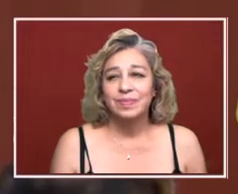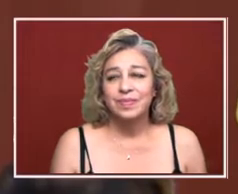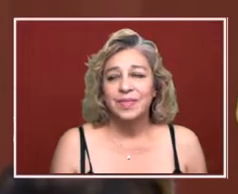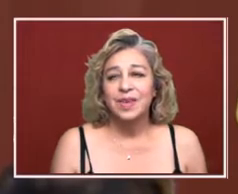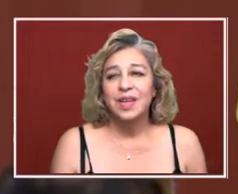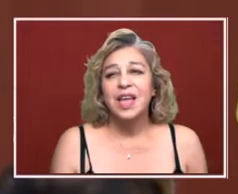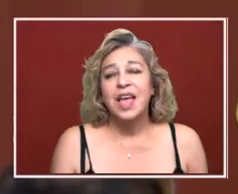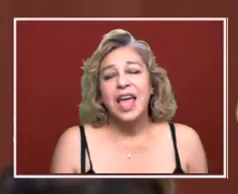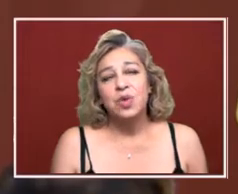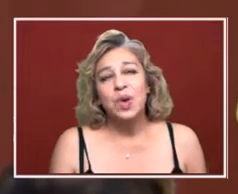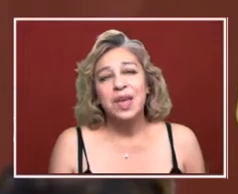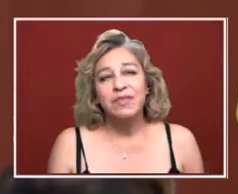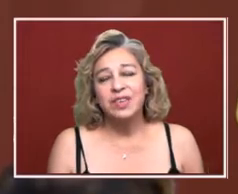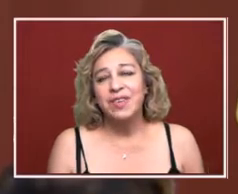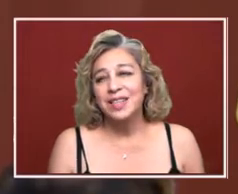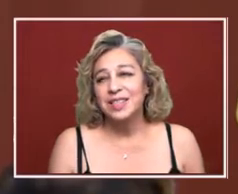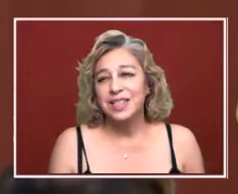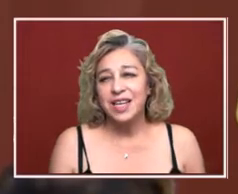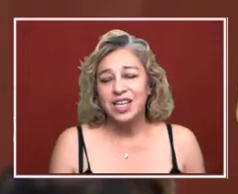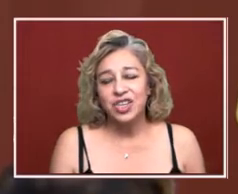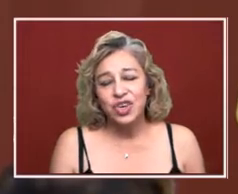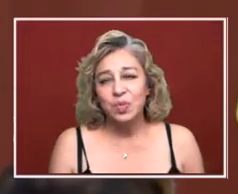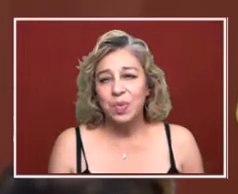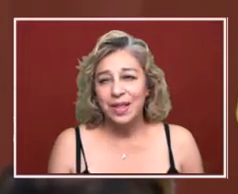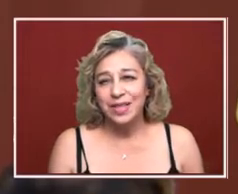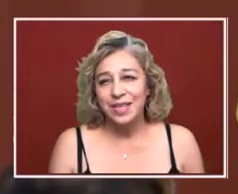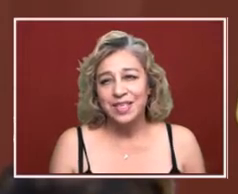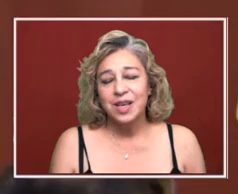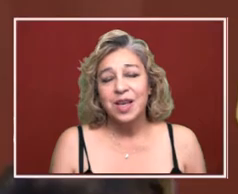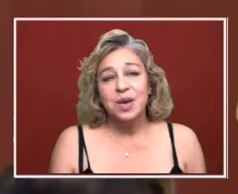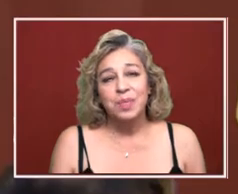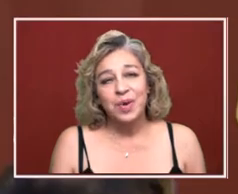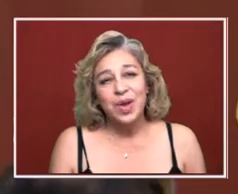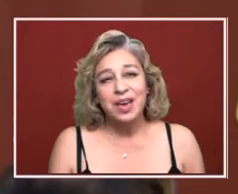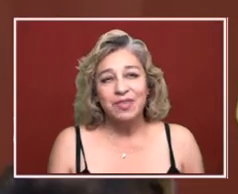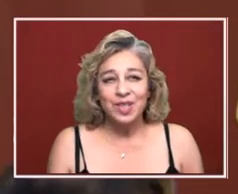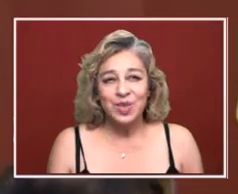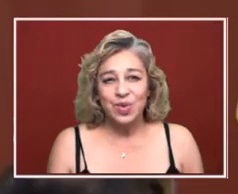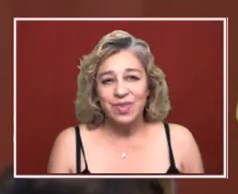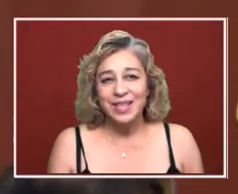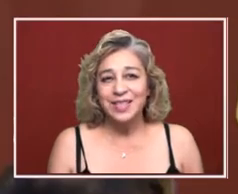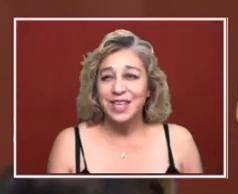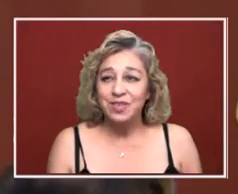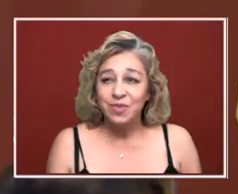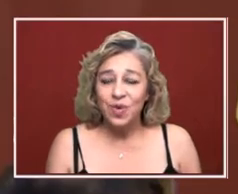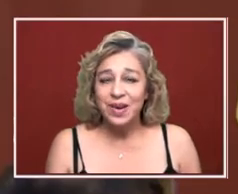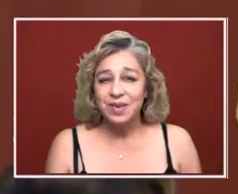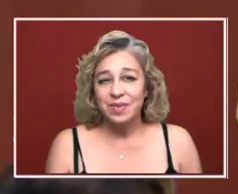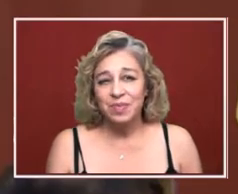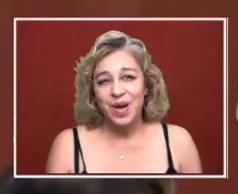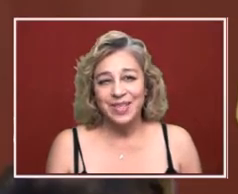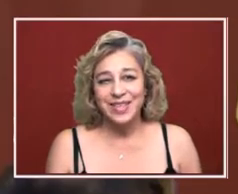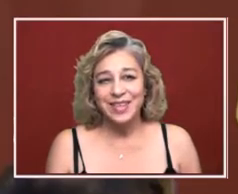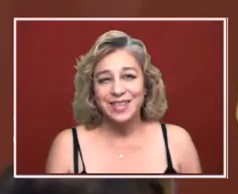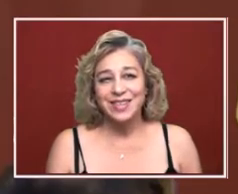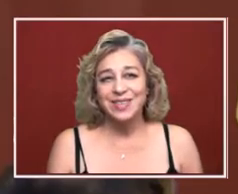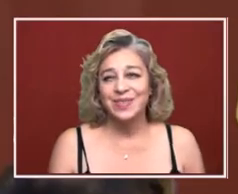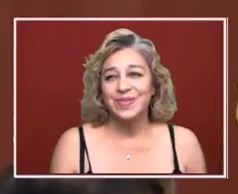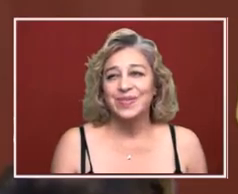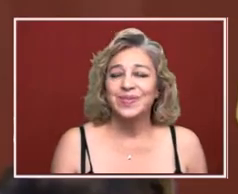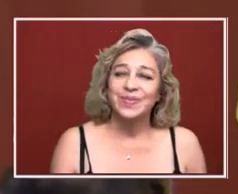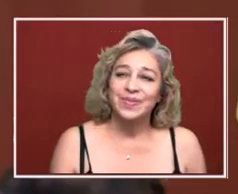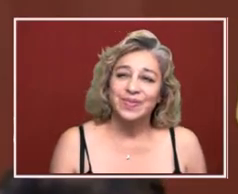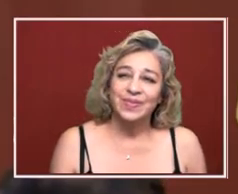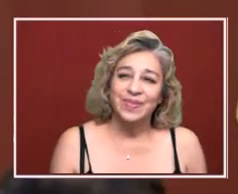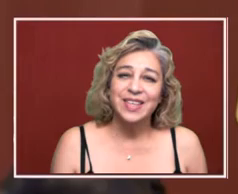exterior. And we have advanced in internal politics, but we have also advanced in foreign politics. En